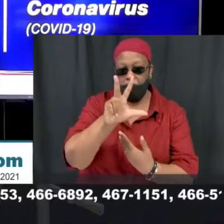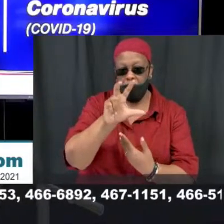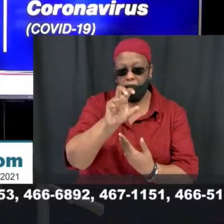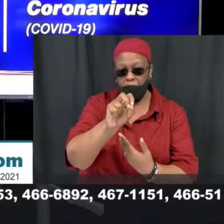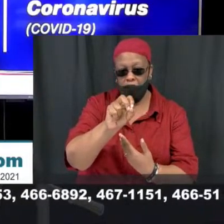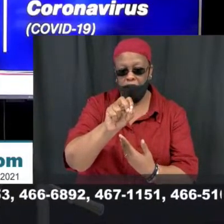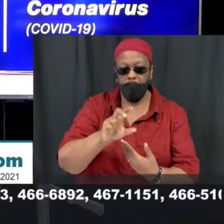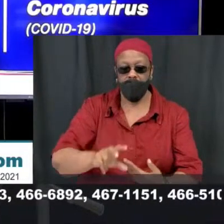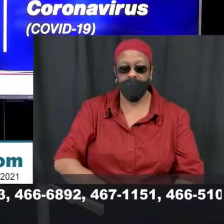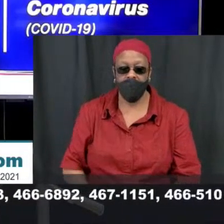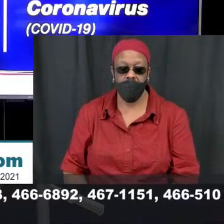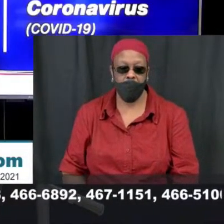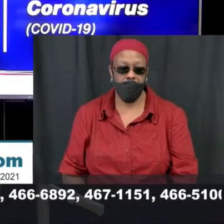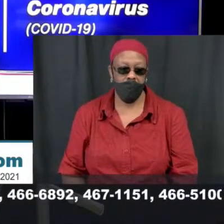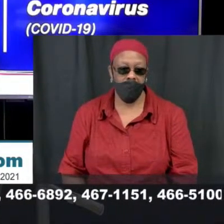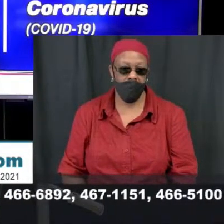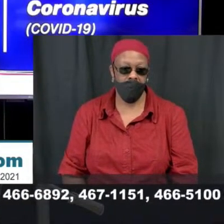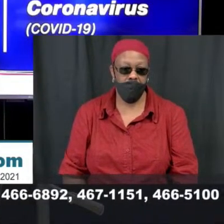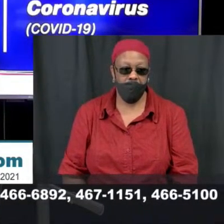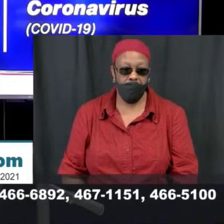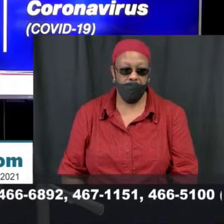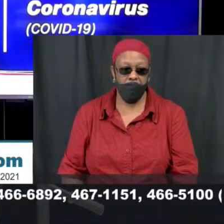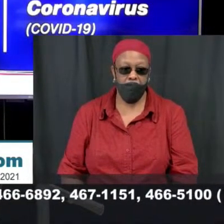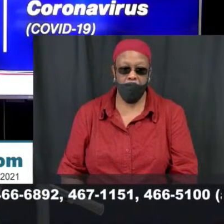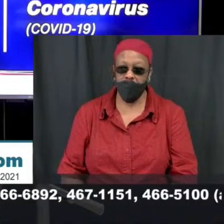just to mention.